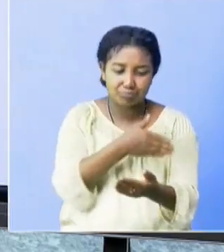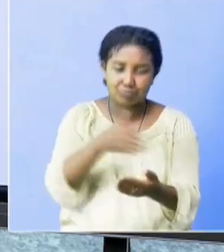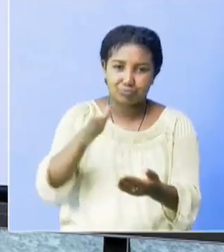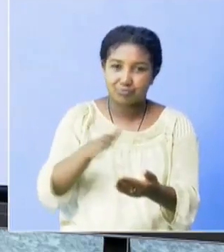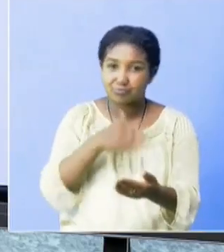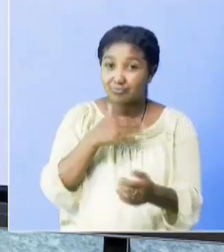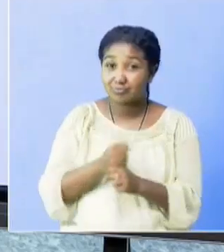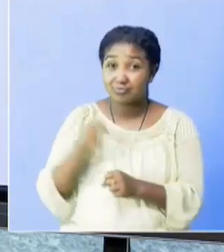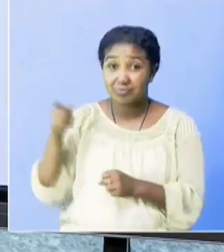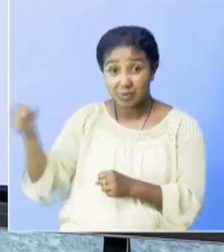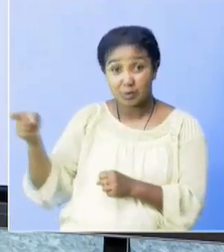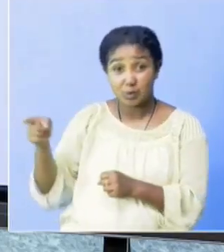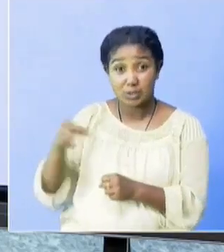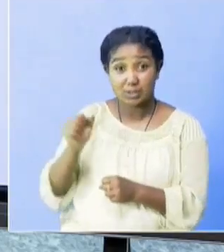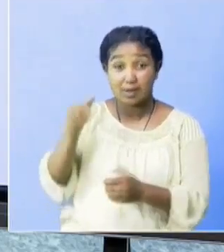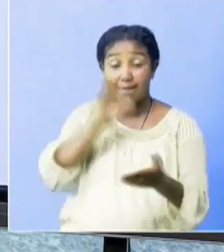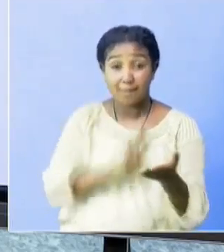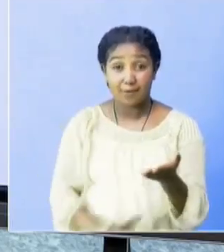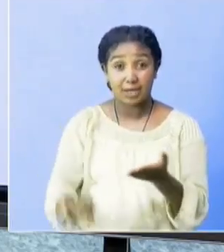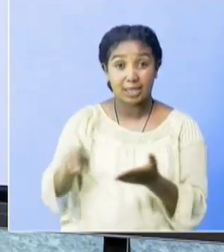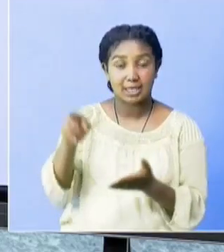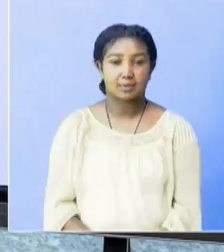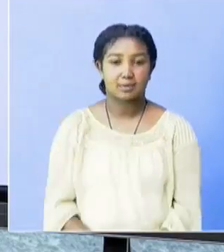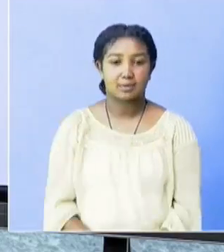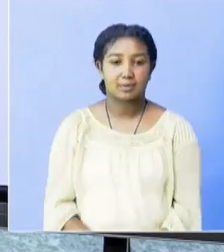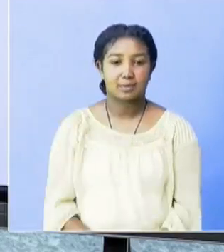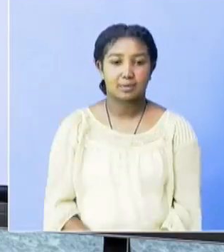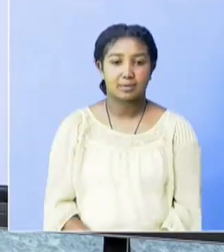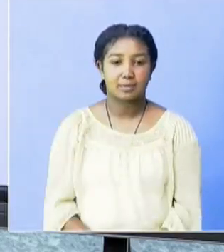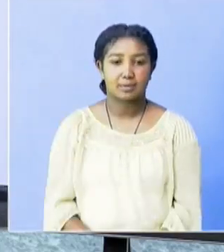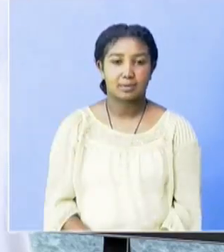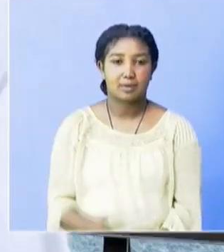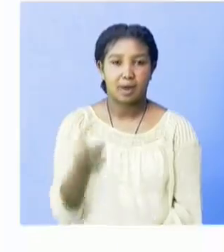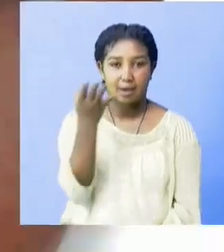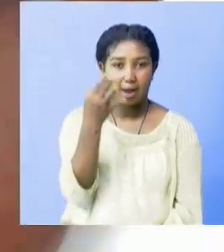works. He was born in